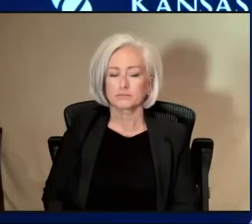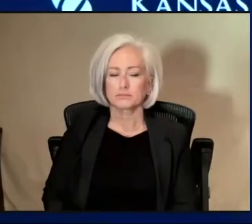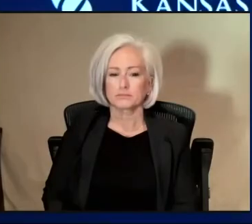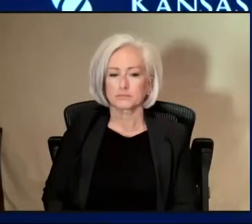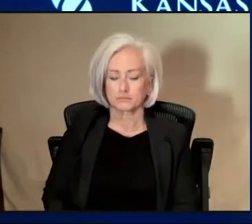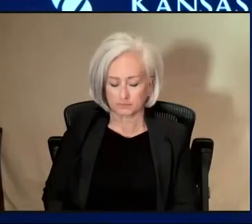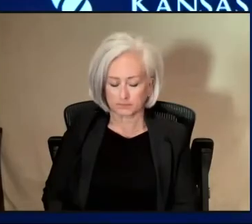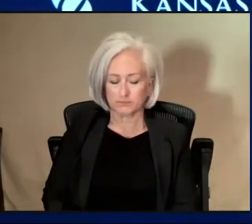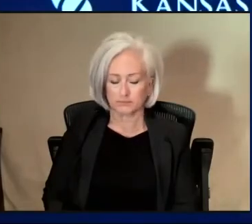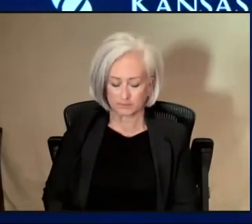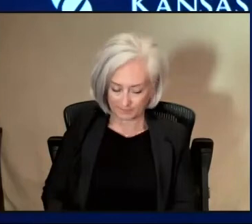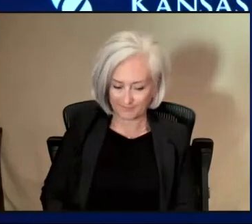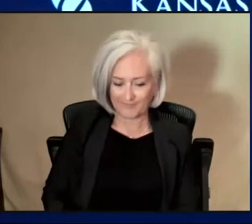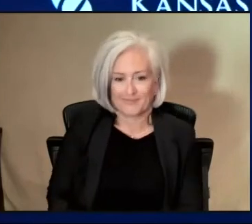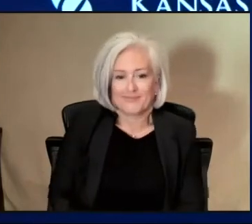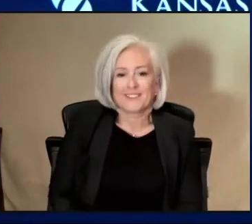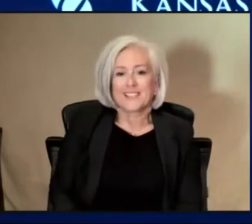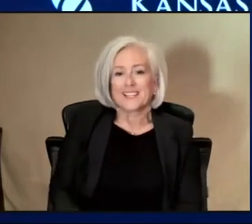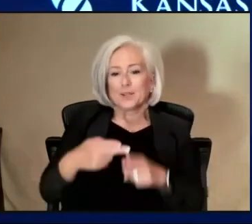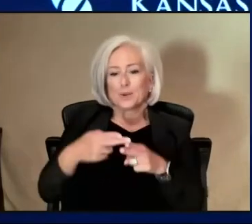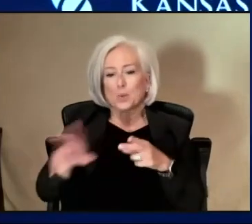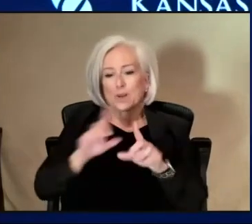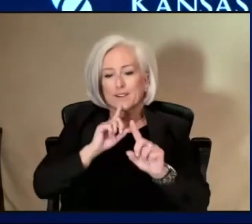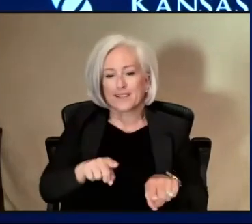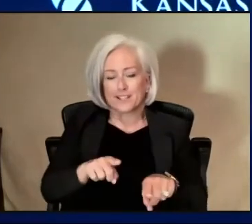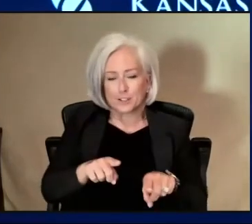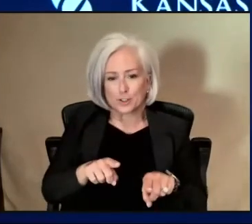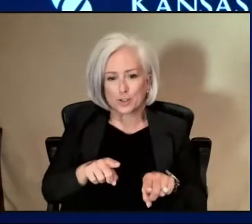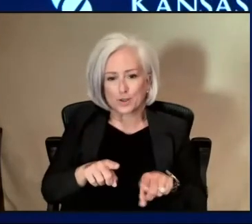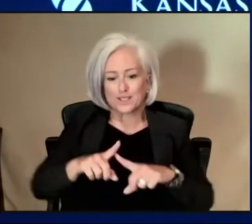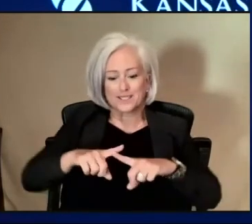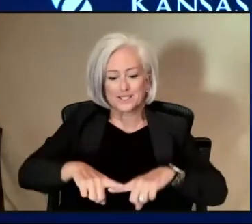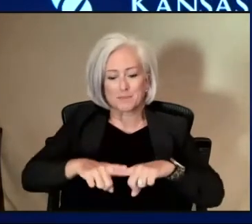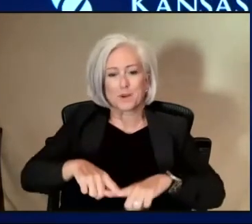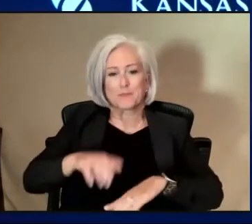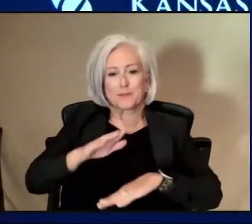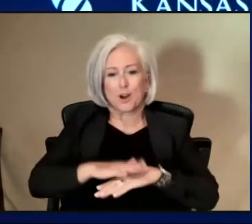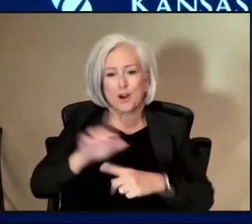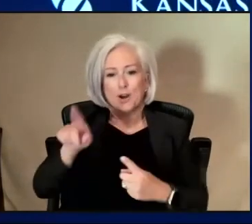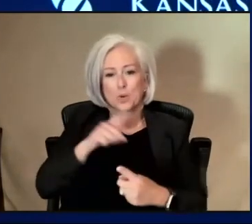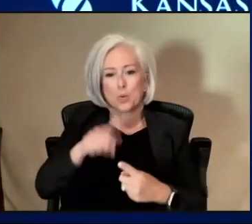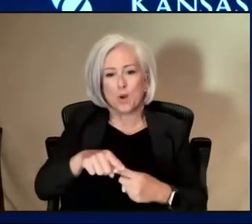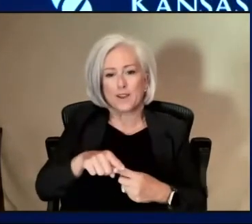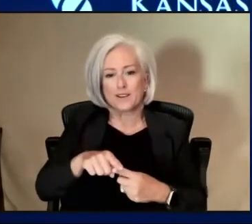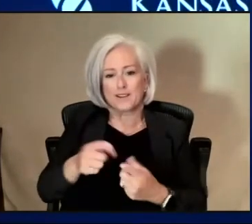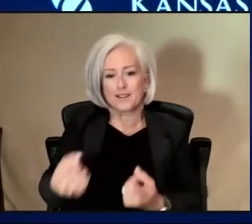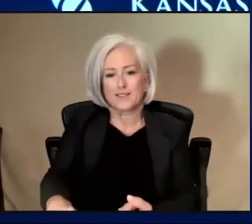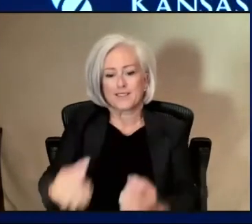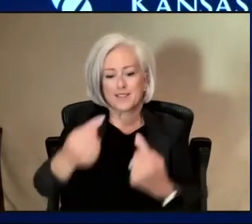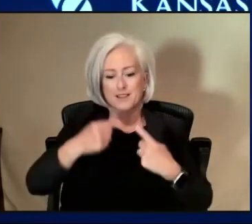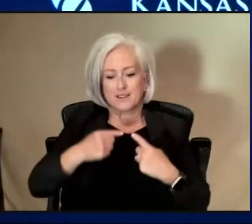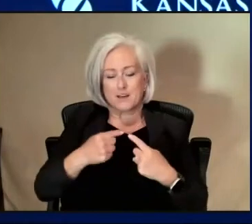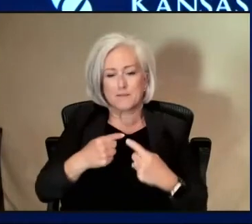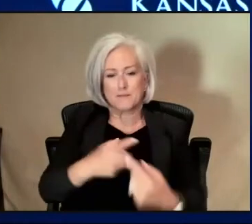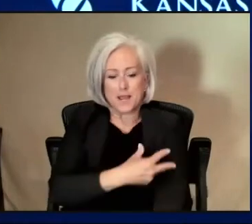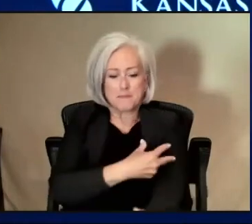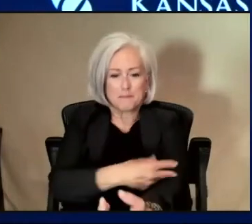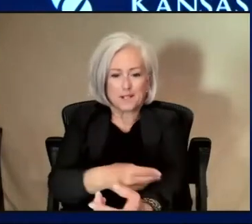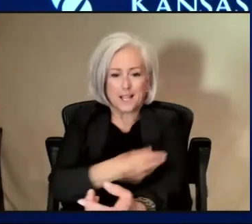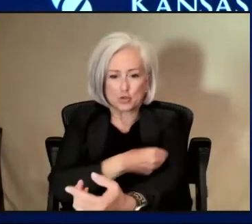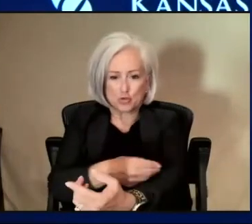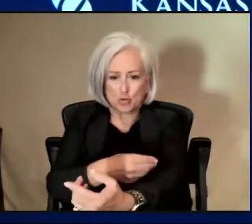Well, I'll give a quick answer. Is it's determined by when we have them come in and get a blood draw. When we do our